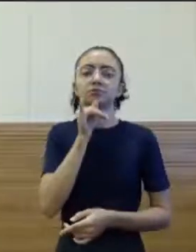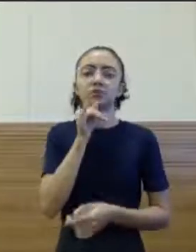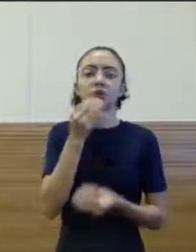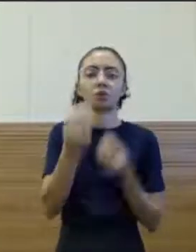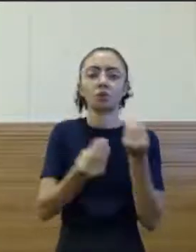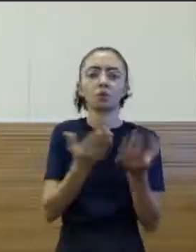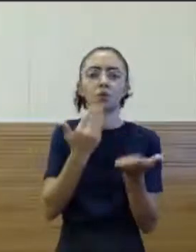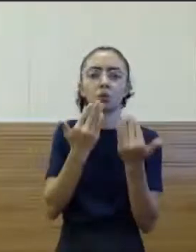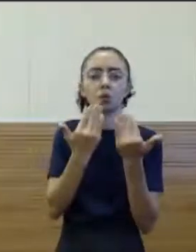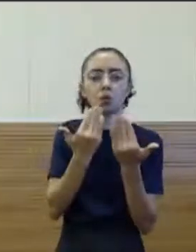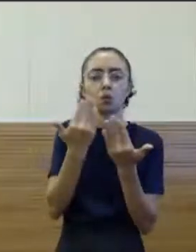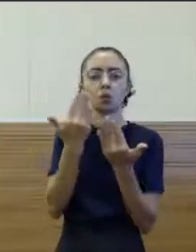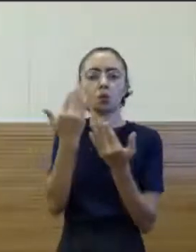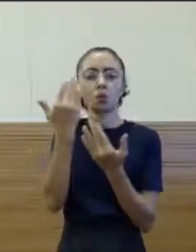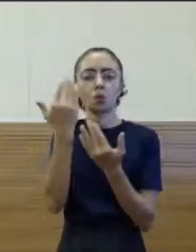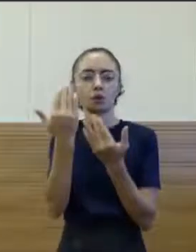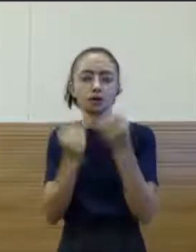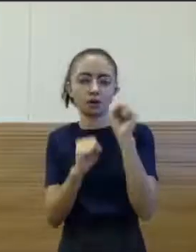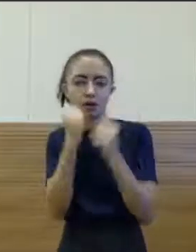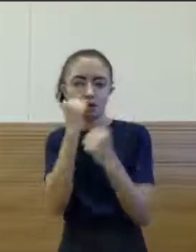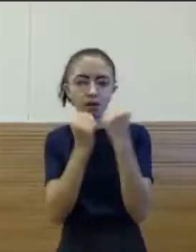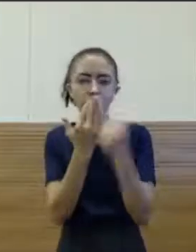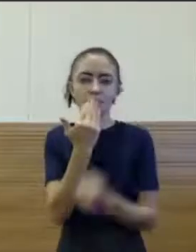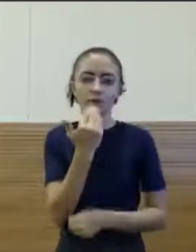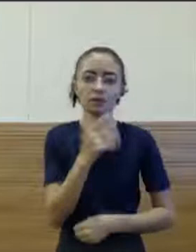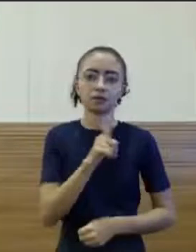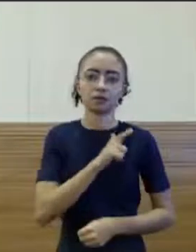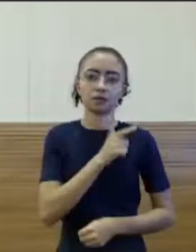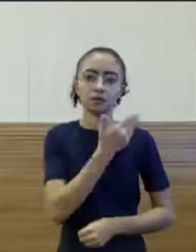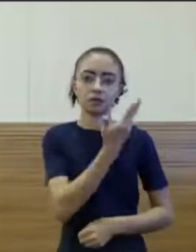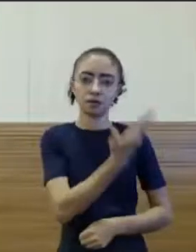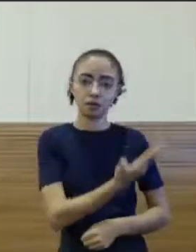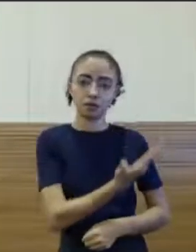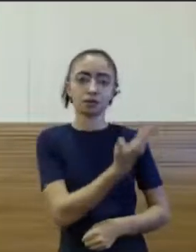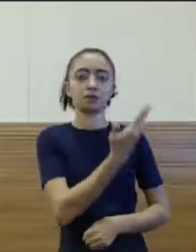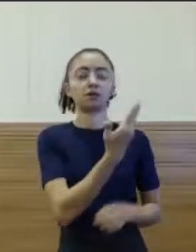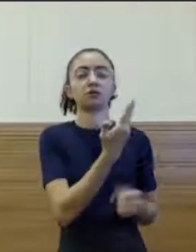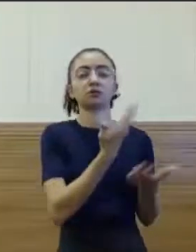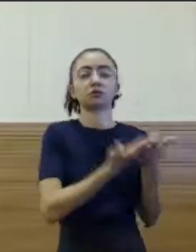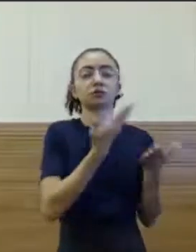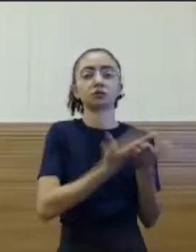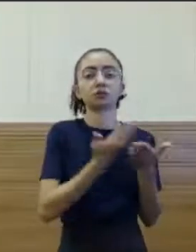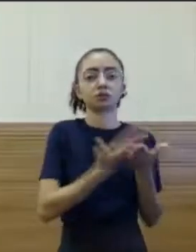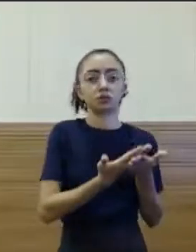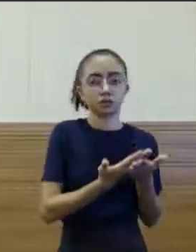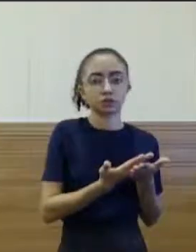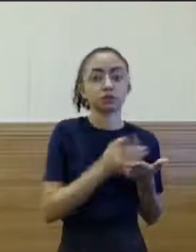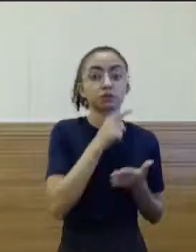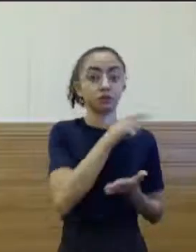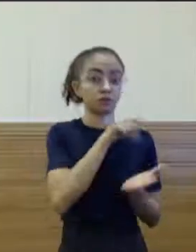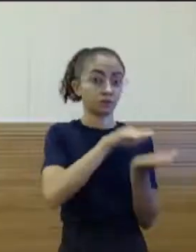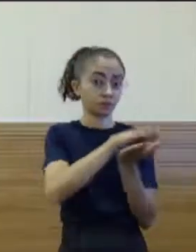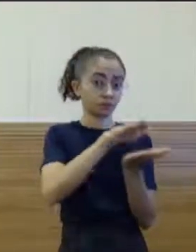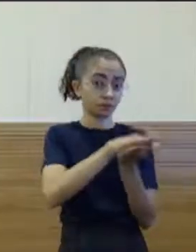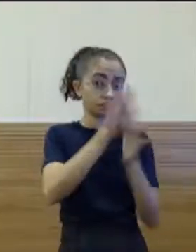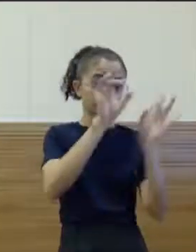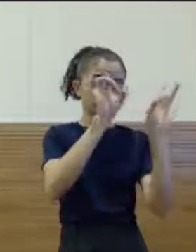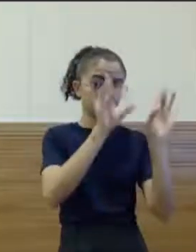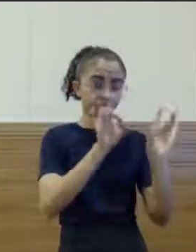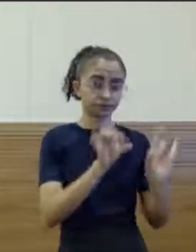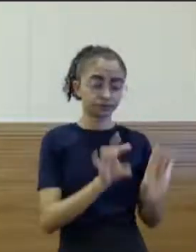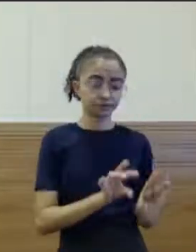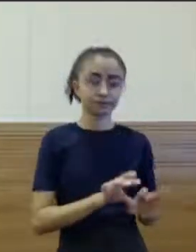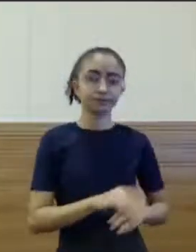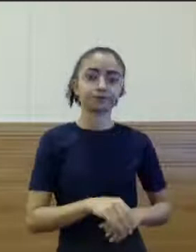this very study with school age children, where UNICEF made a publication